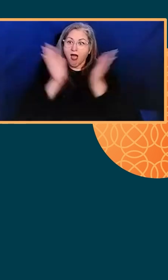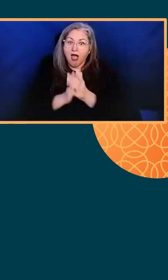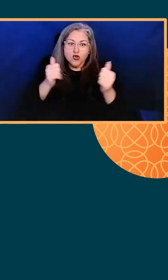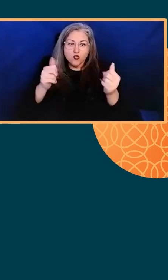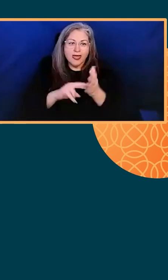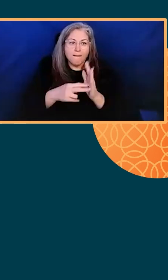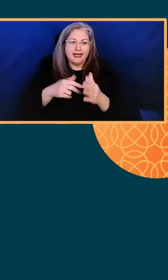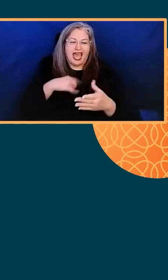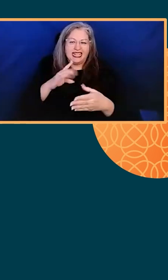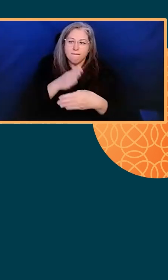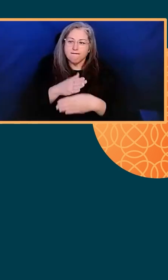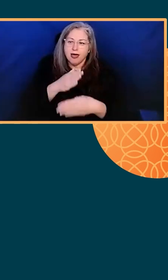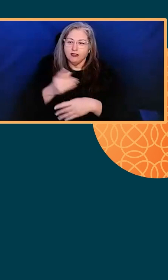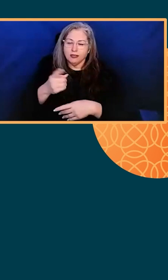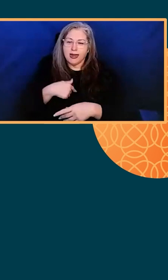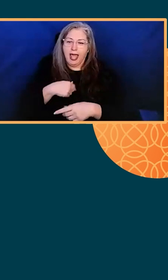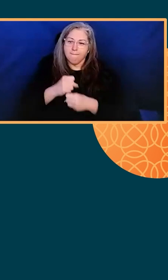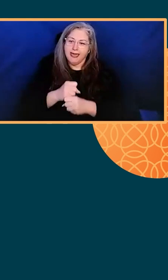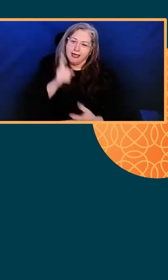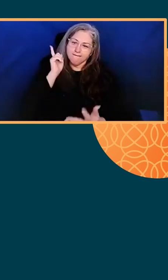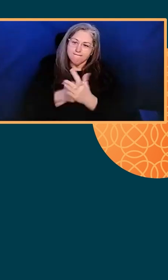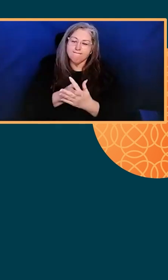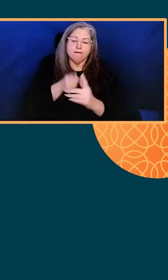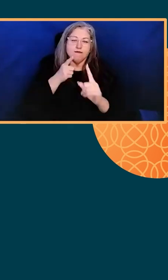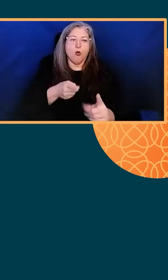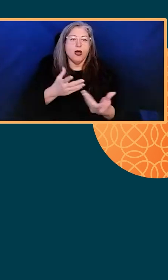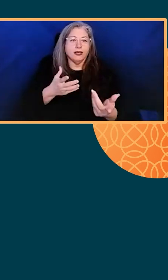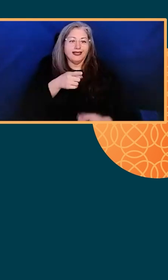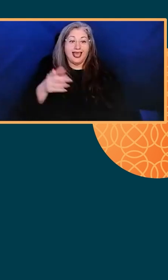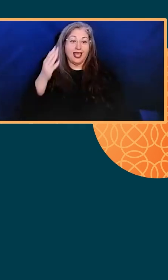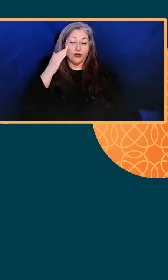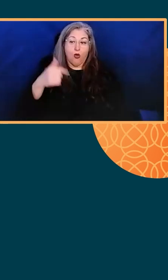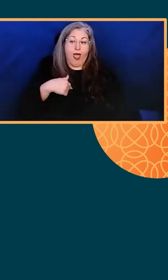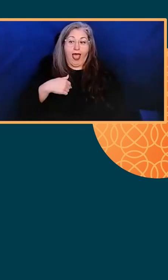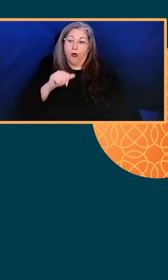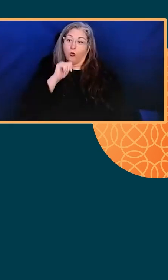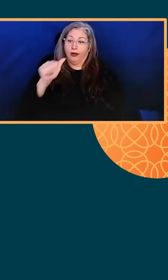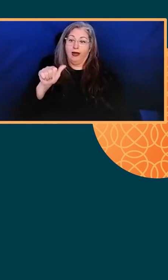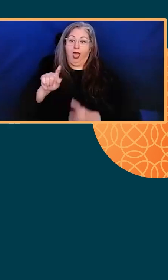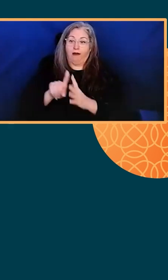bothered somebody and I made a point. And they know that I'm not going away.